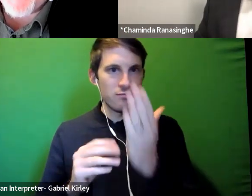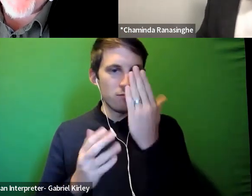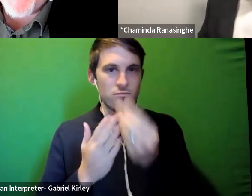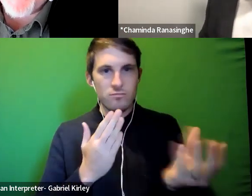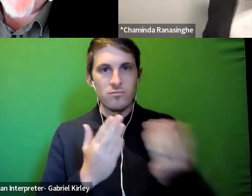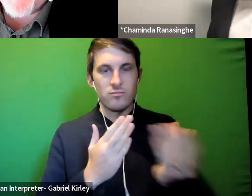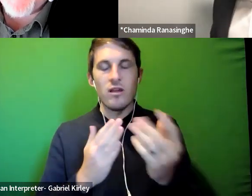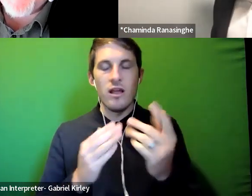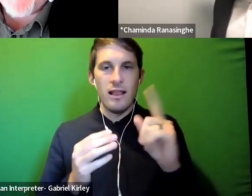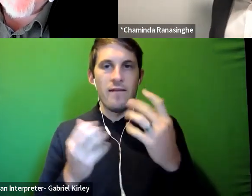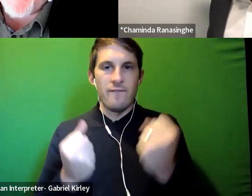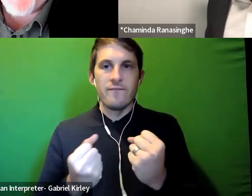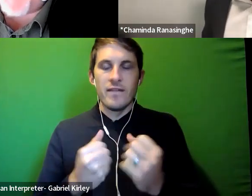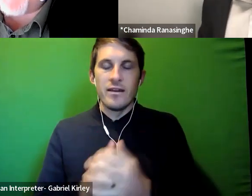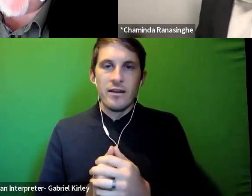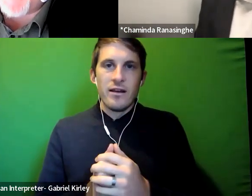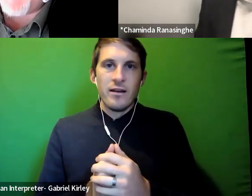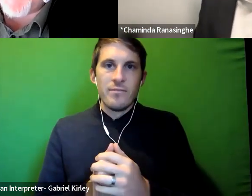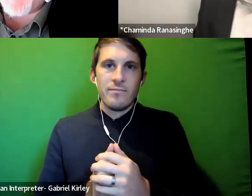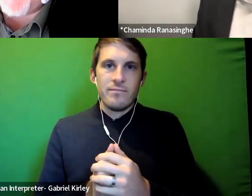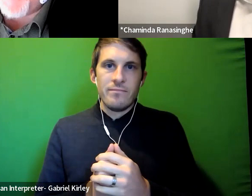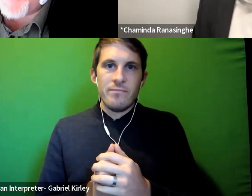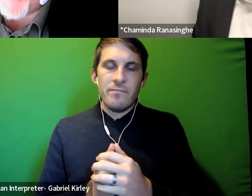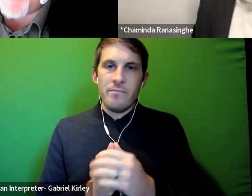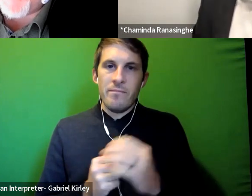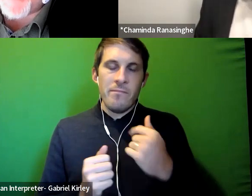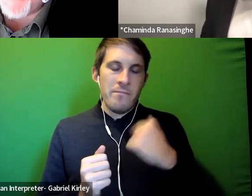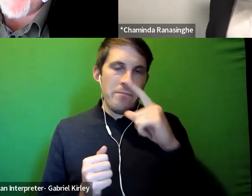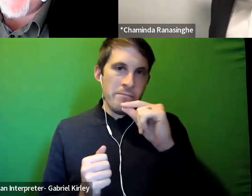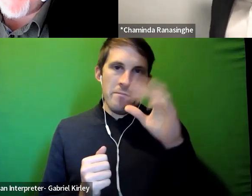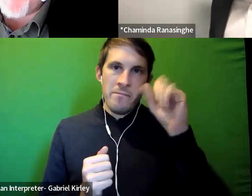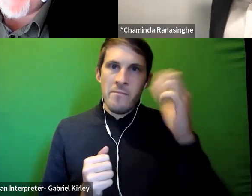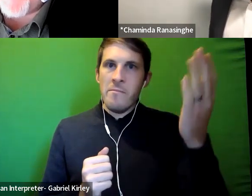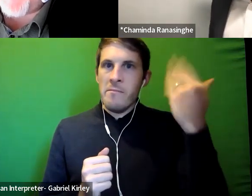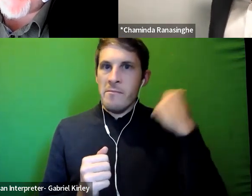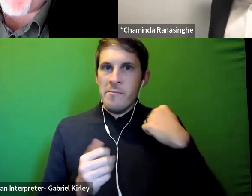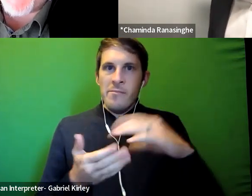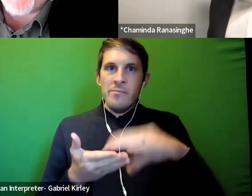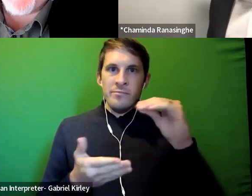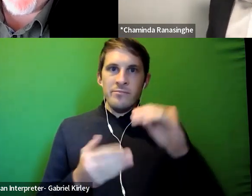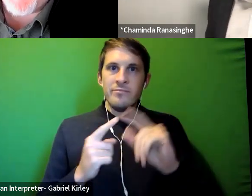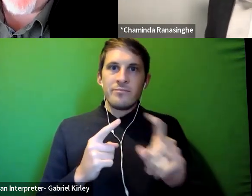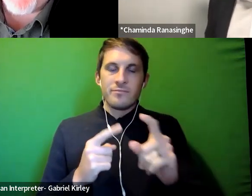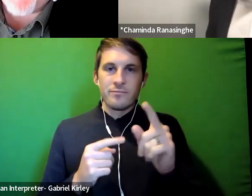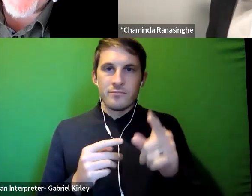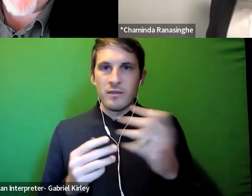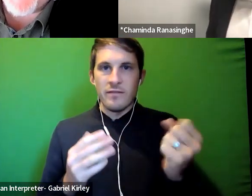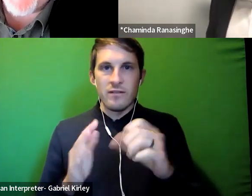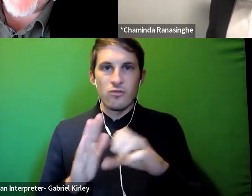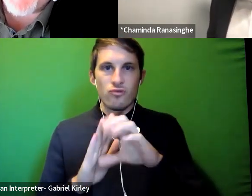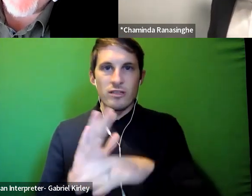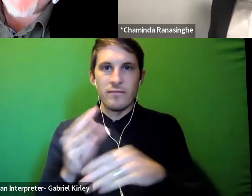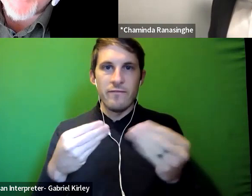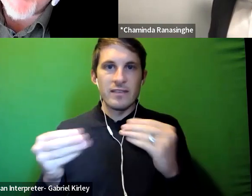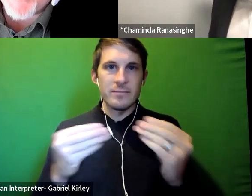aspect that's there, is I can recall, and I can even recall from when I was at university, there was flexibility in the curriculum. There's flexibility